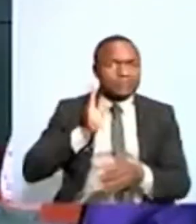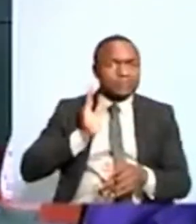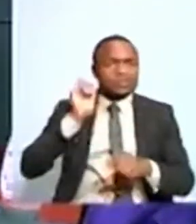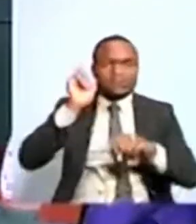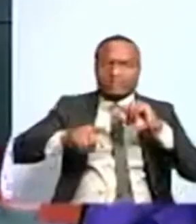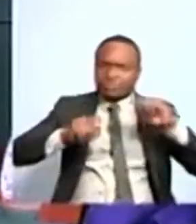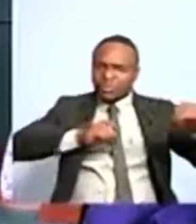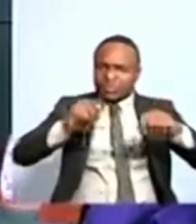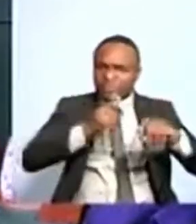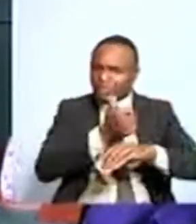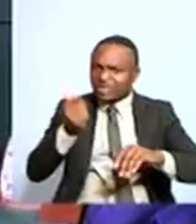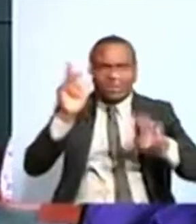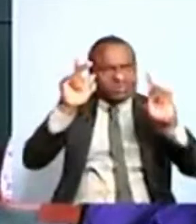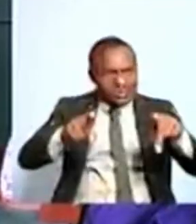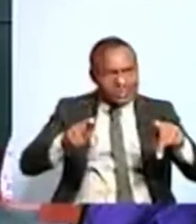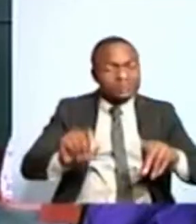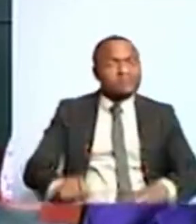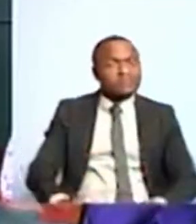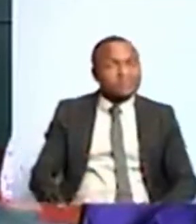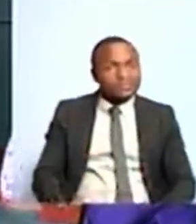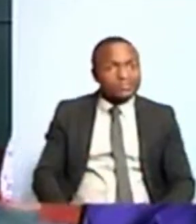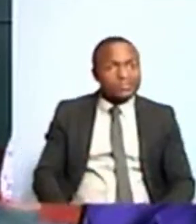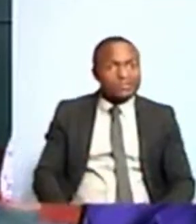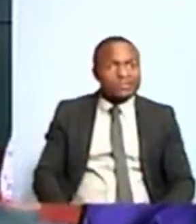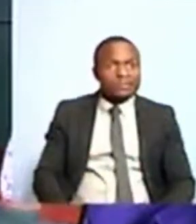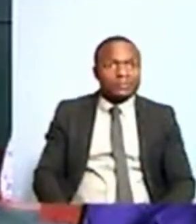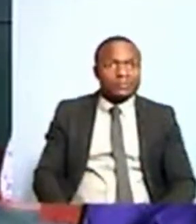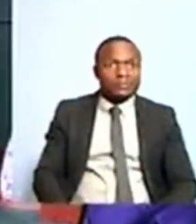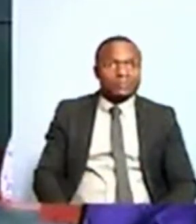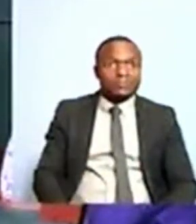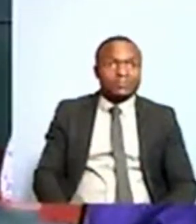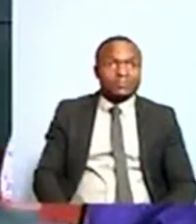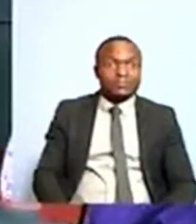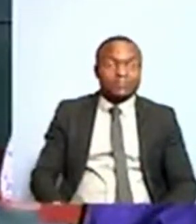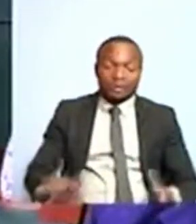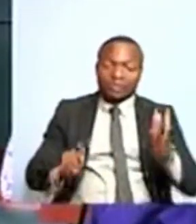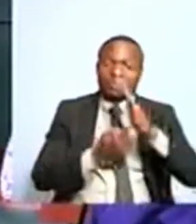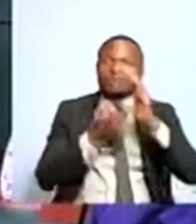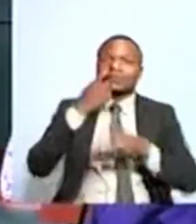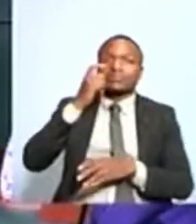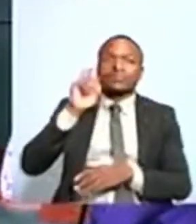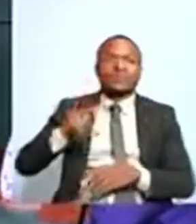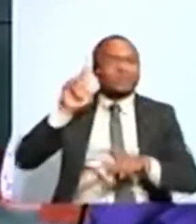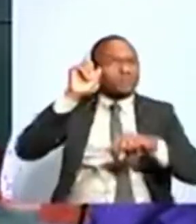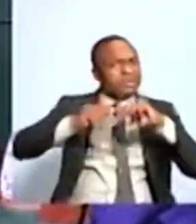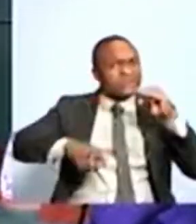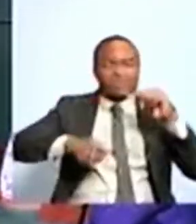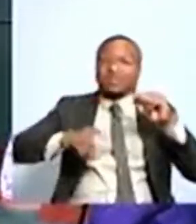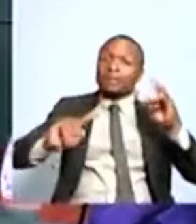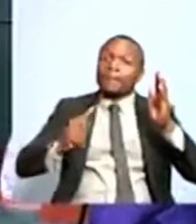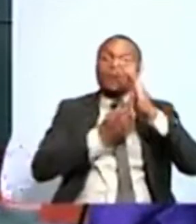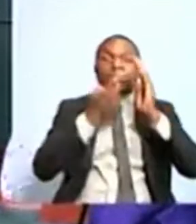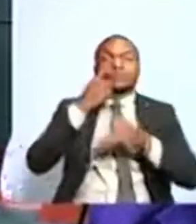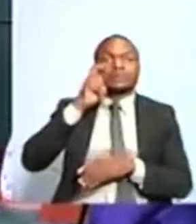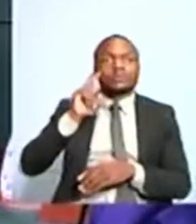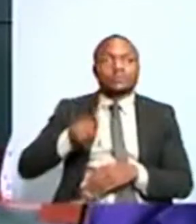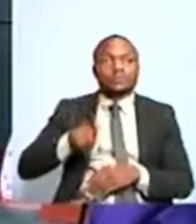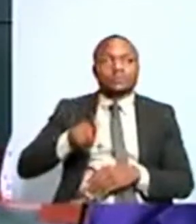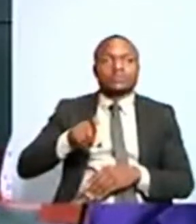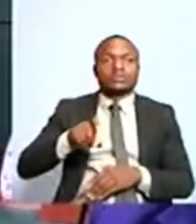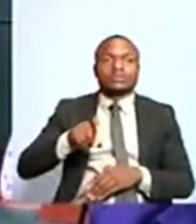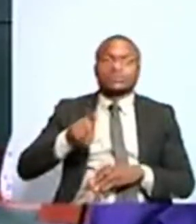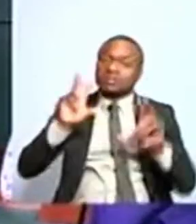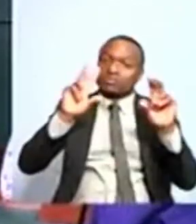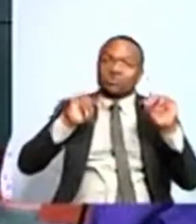by another person. And we cannot order, delegate. Mr. Speaker, on a point of order. We cannot delegate. On a point of order, Mr. There's Speaker. no